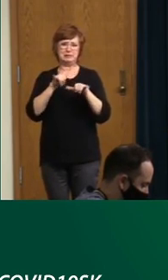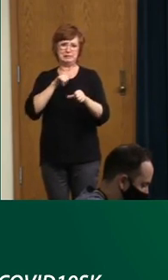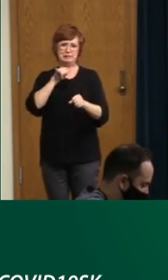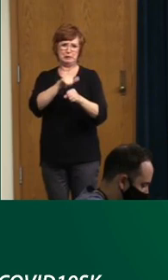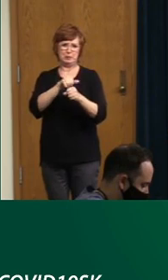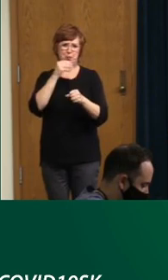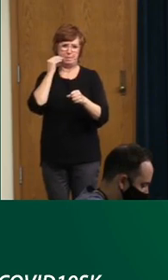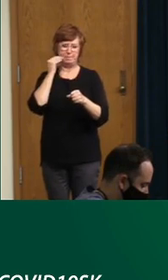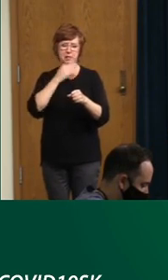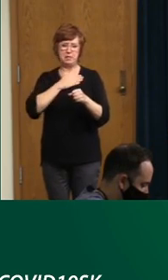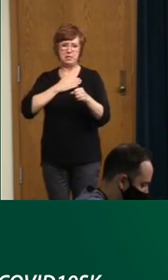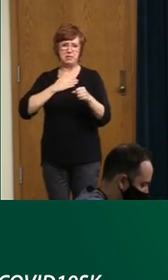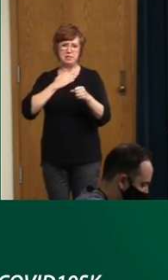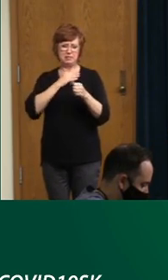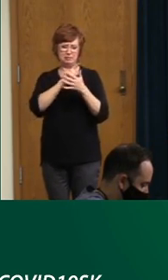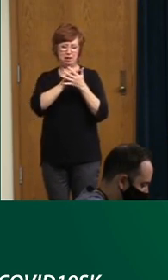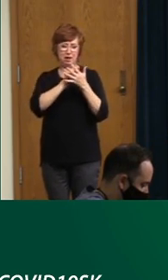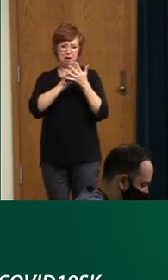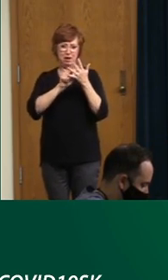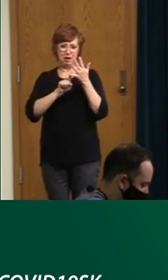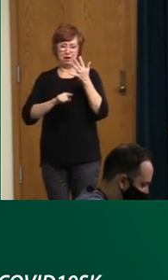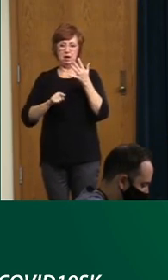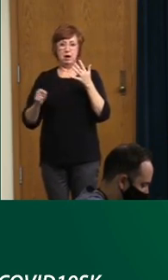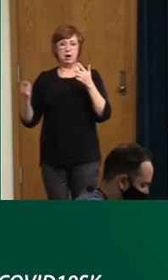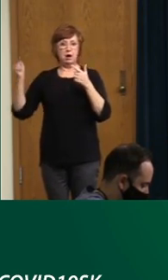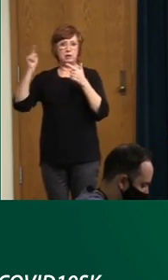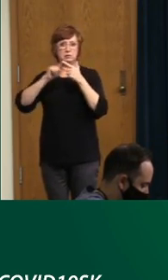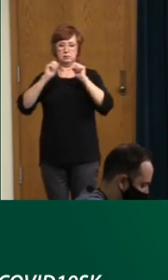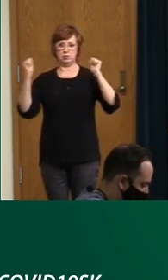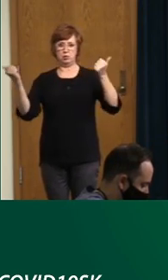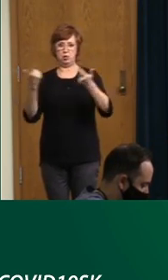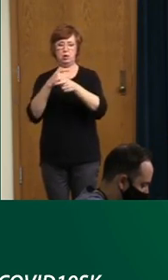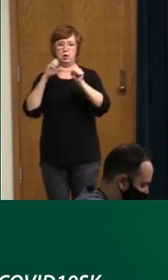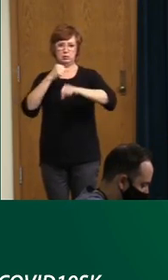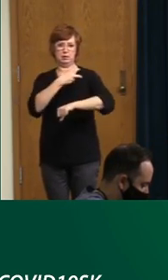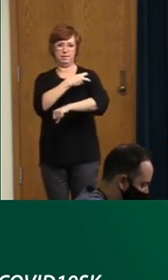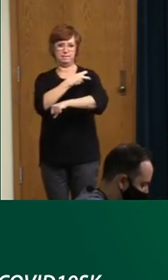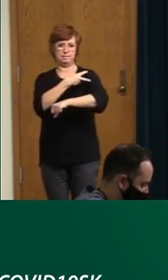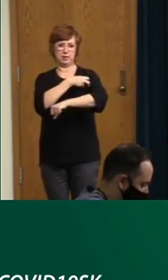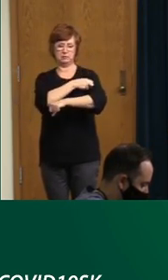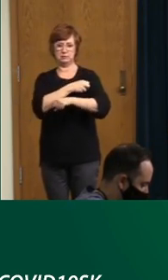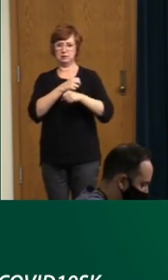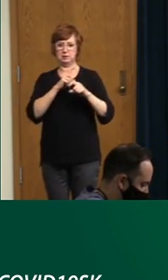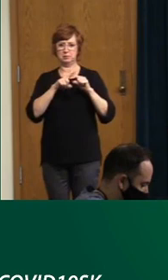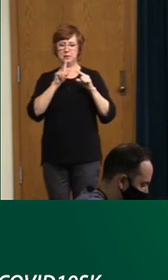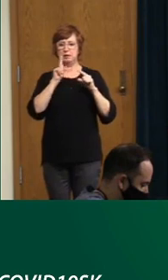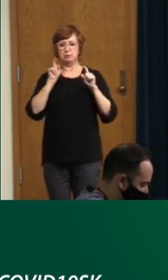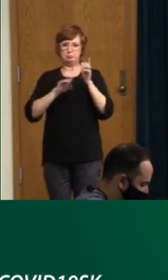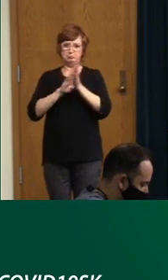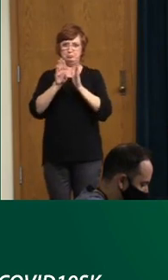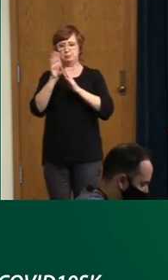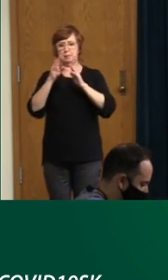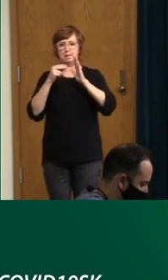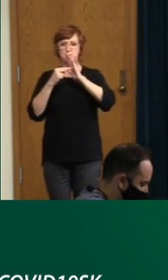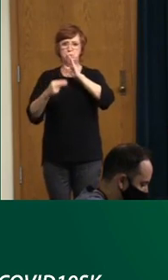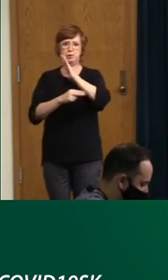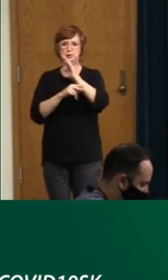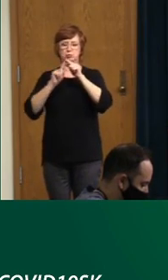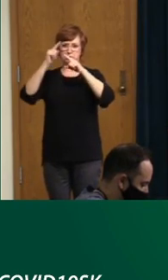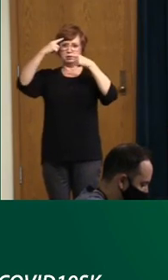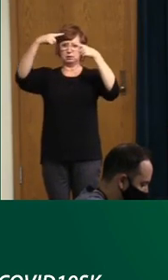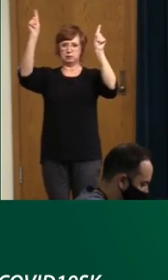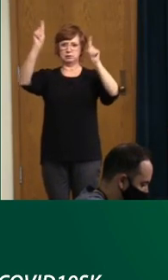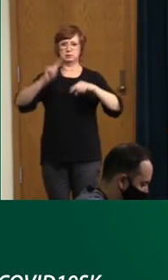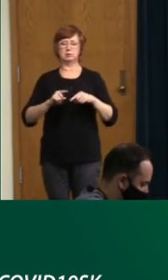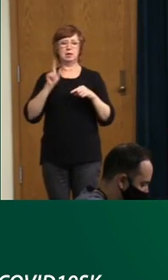we have a widespread vaccine. But we all need to build that bridge together. Dr. Shahab. Thank you.